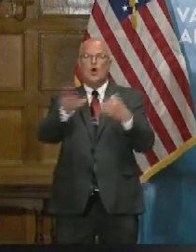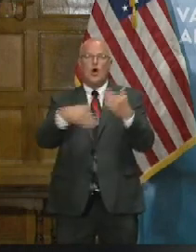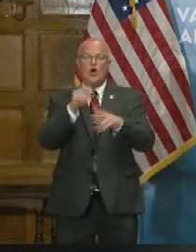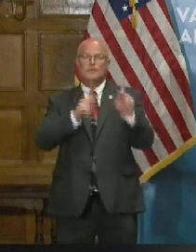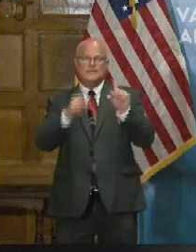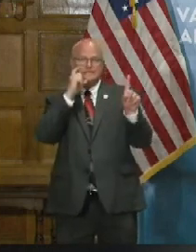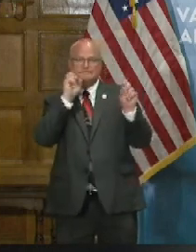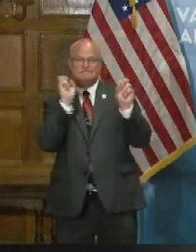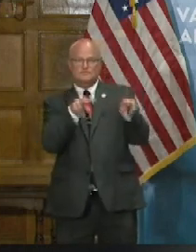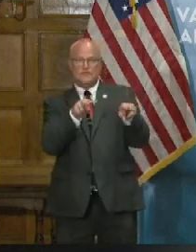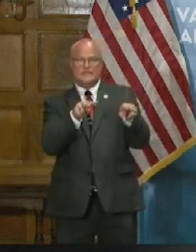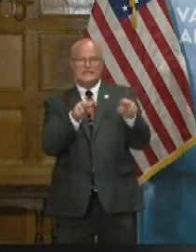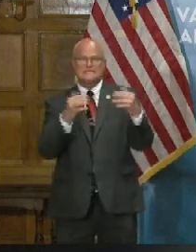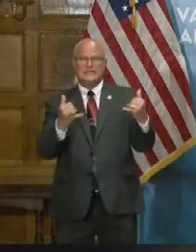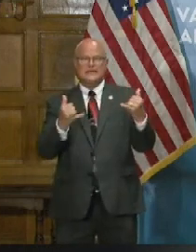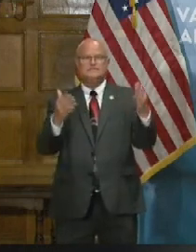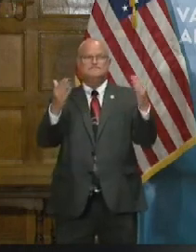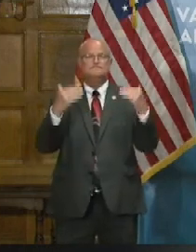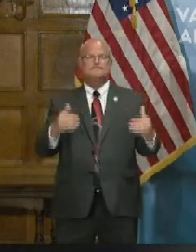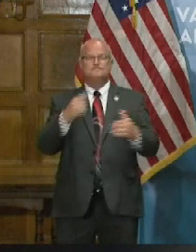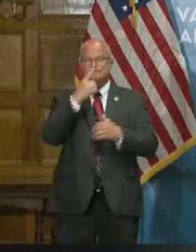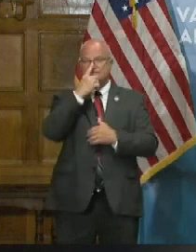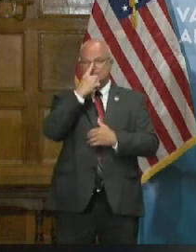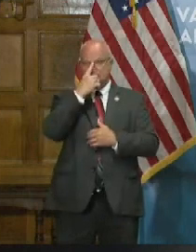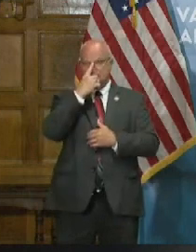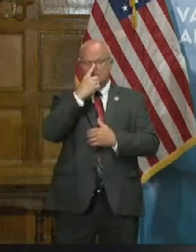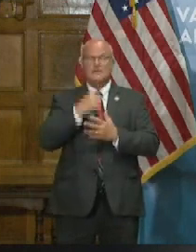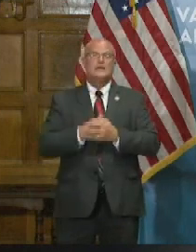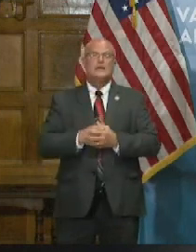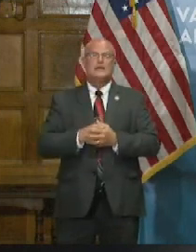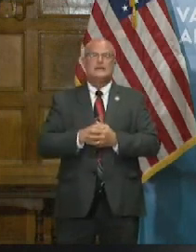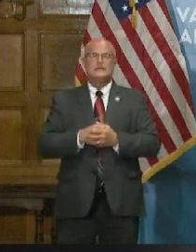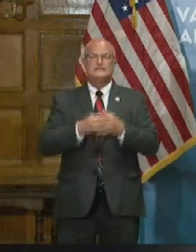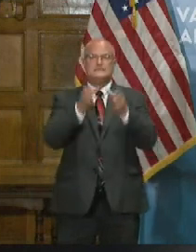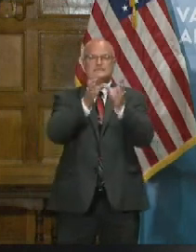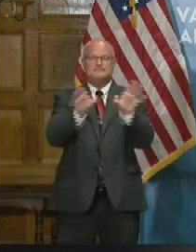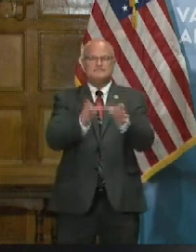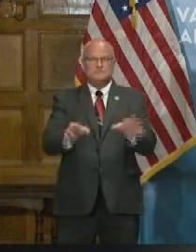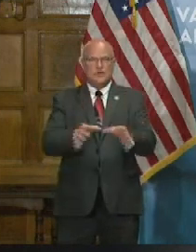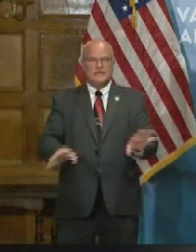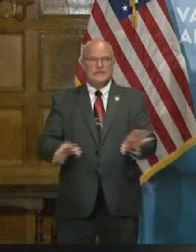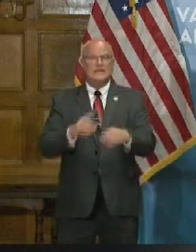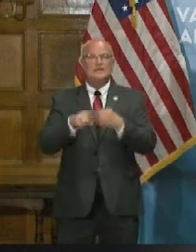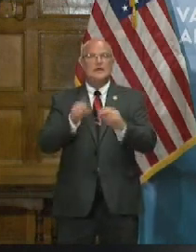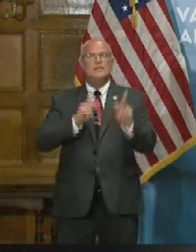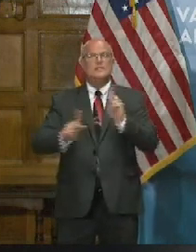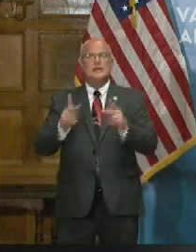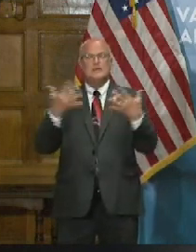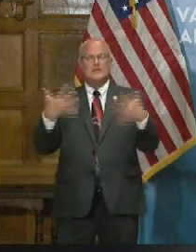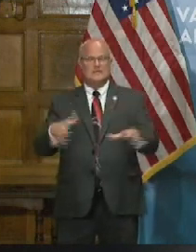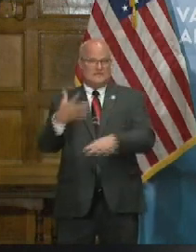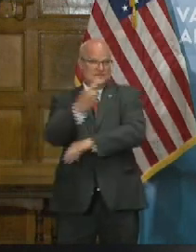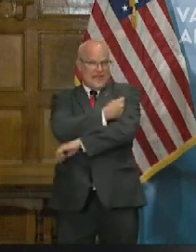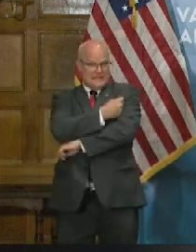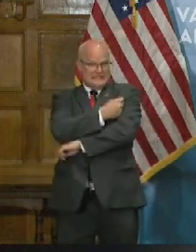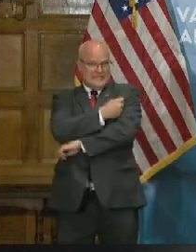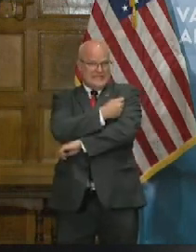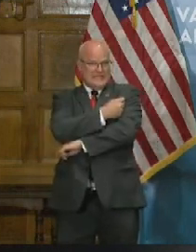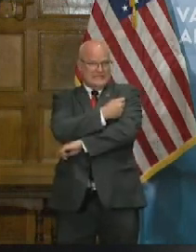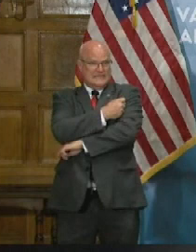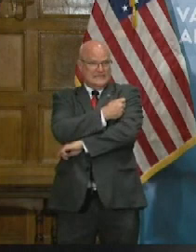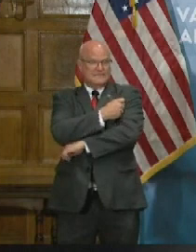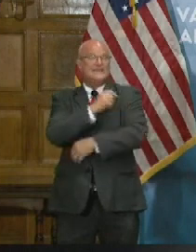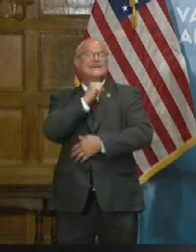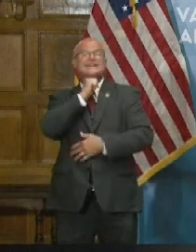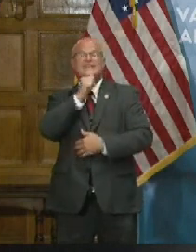to recognize. Next, you'll see the breakdown of those that have been vaccinated and